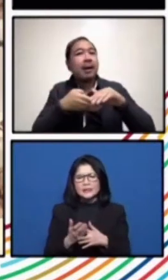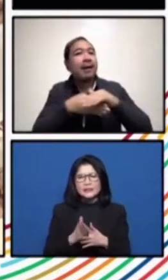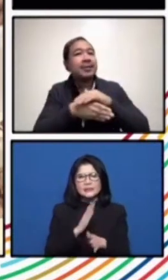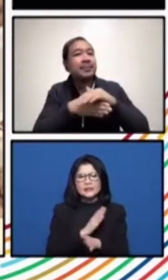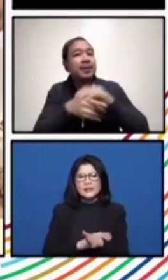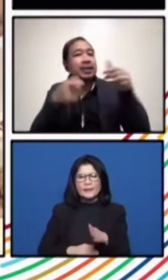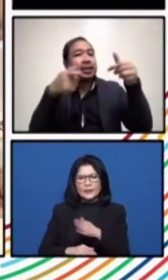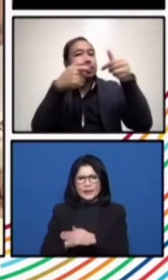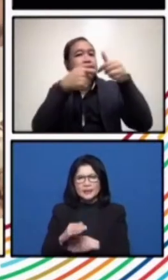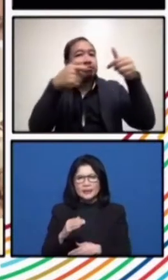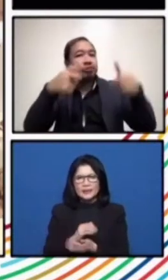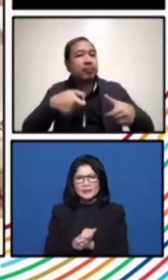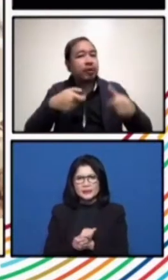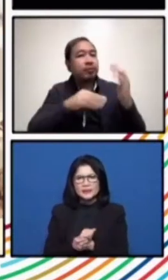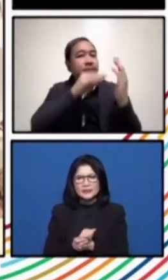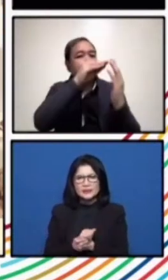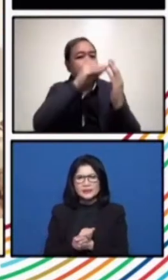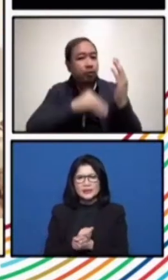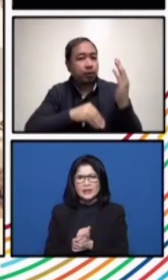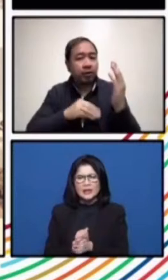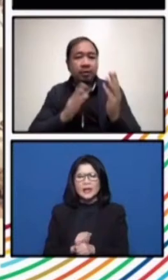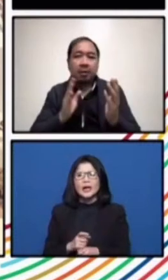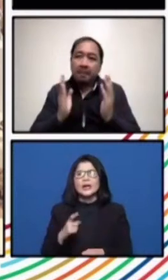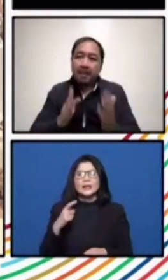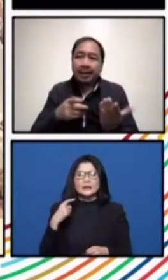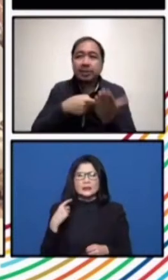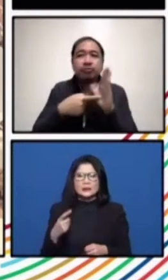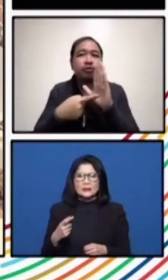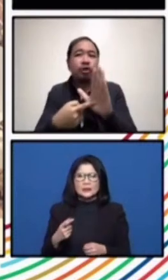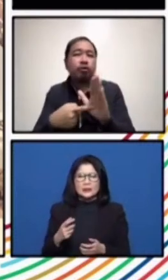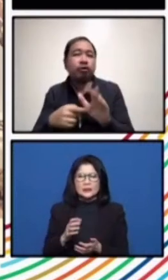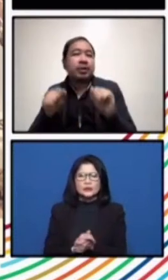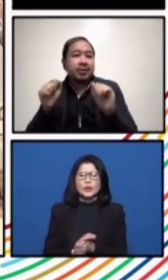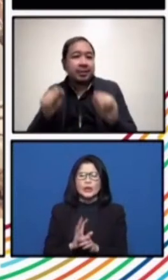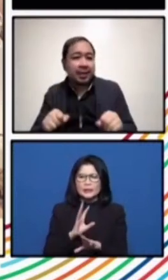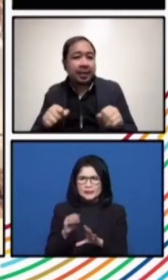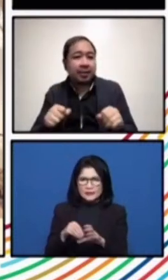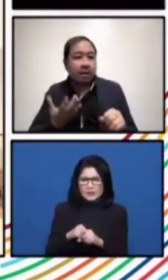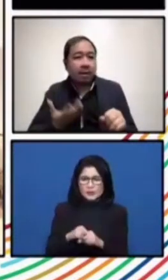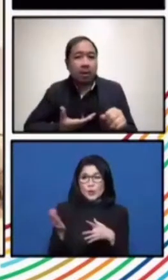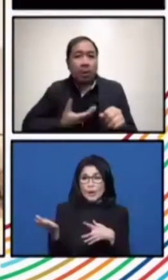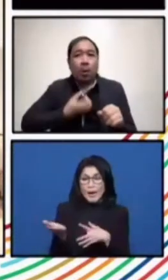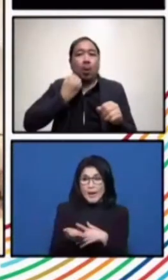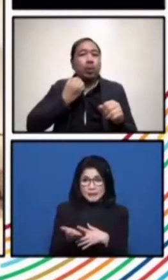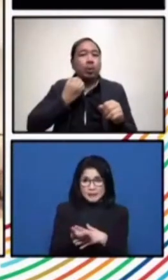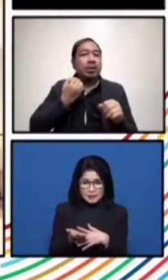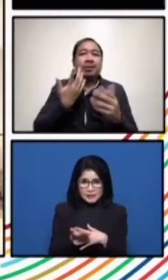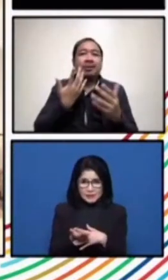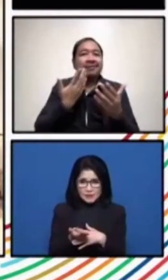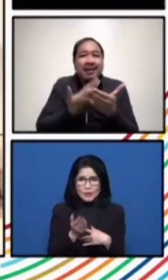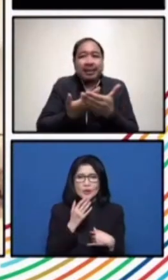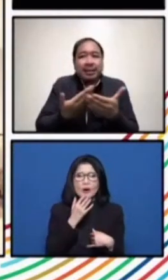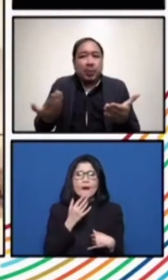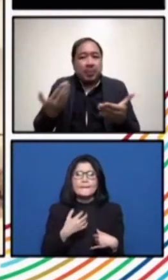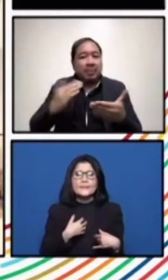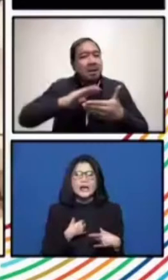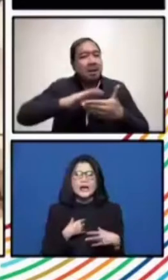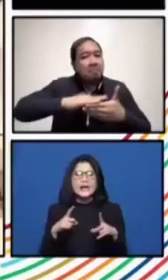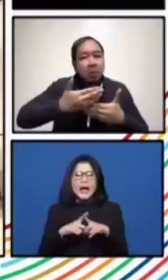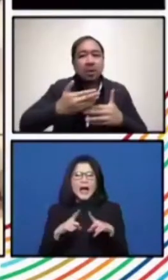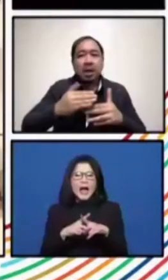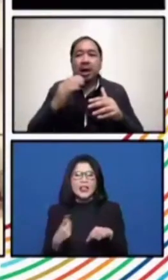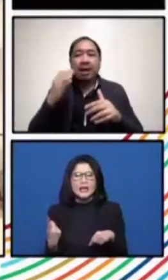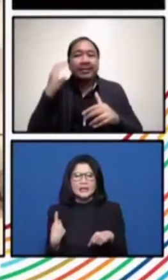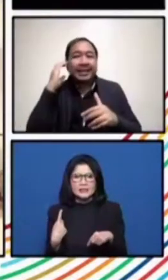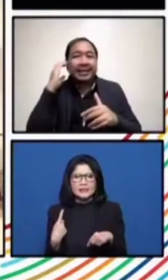to above includes access to being able to own equipment that use the technology many people with